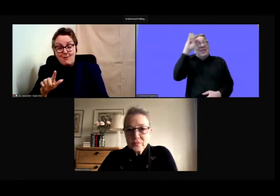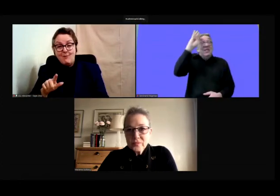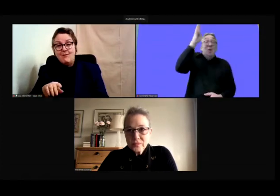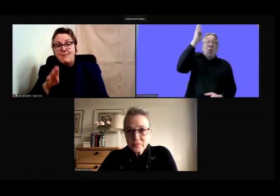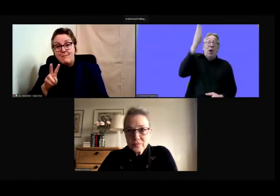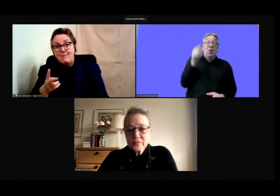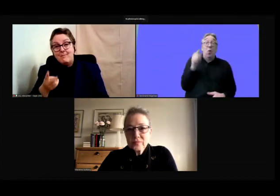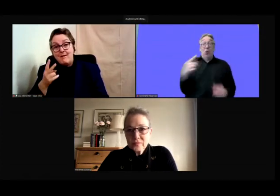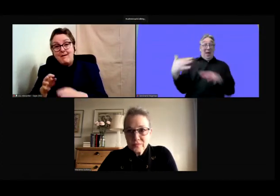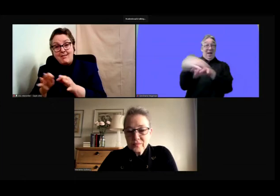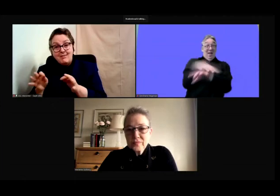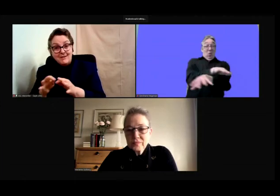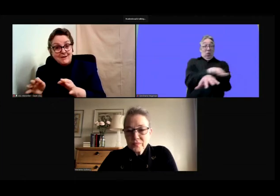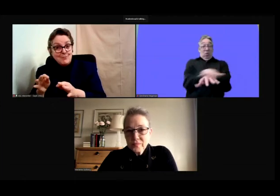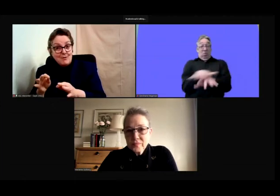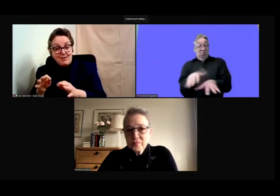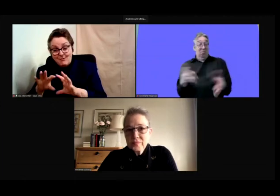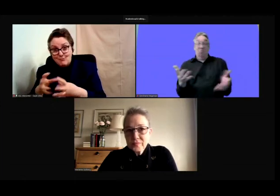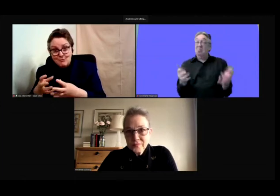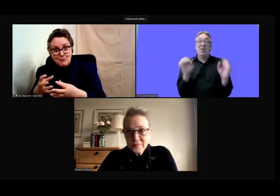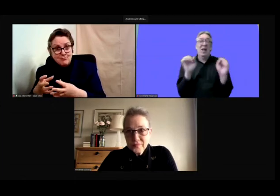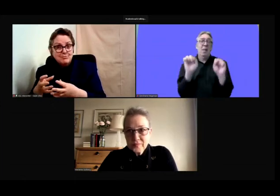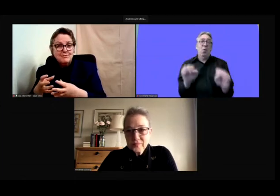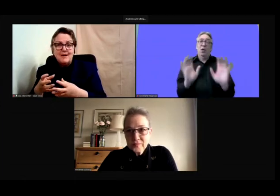influences I would find, right?